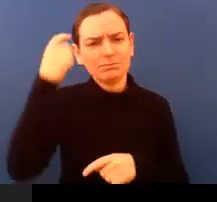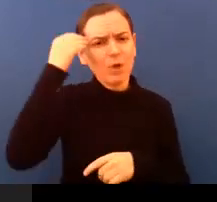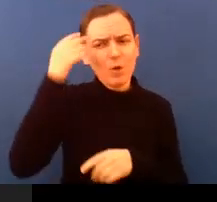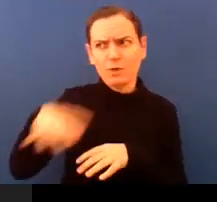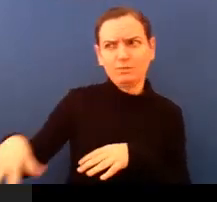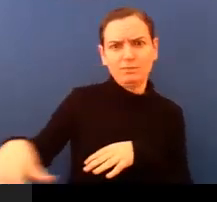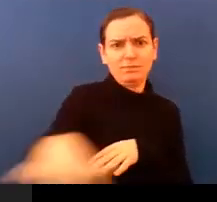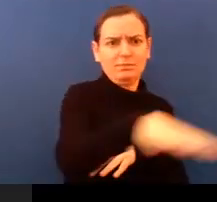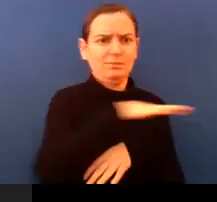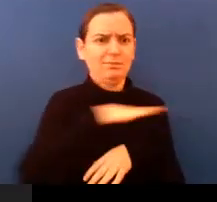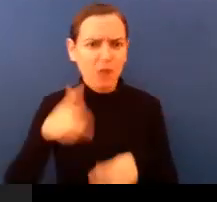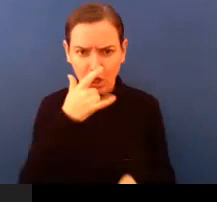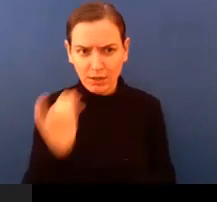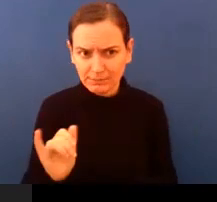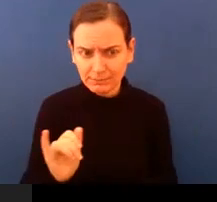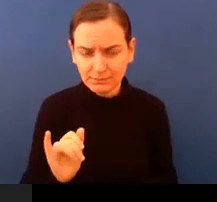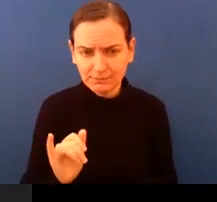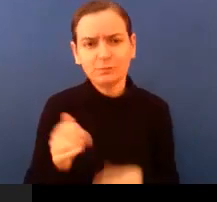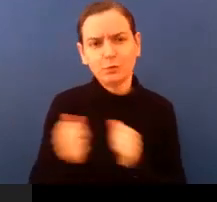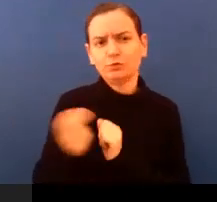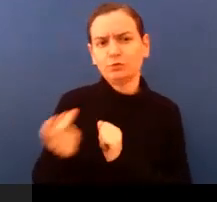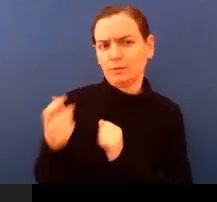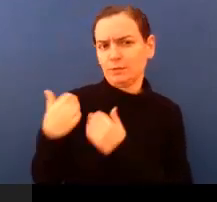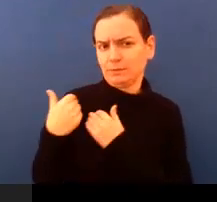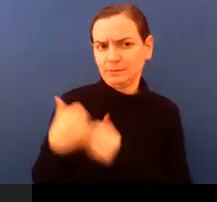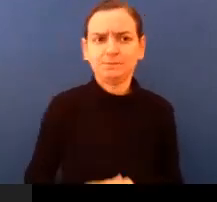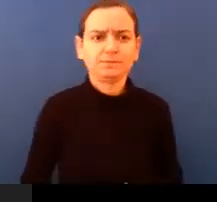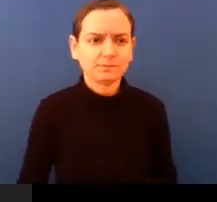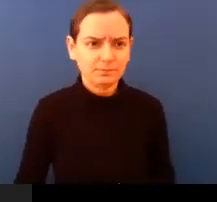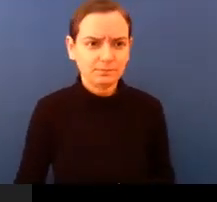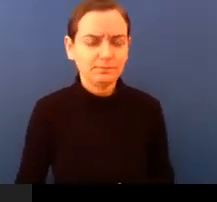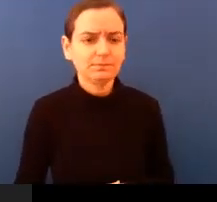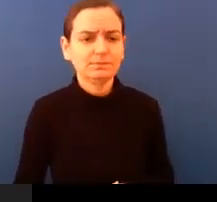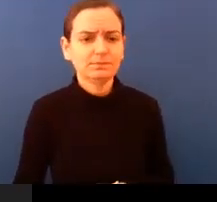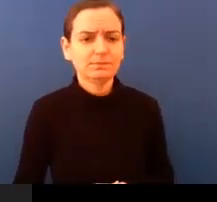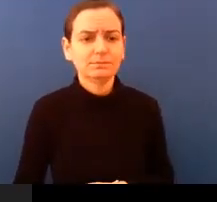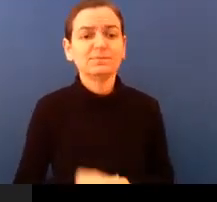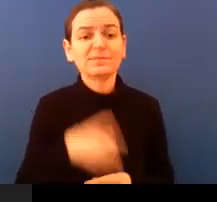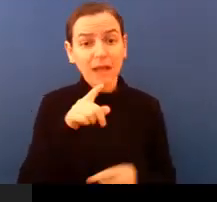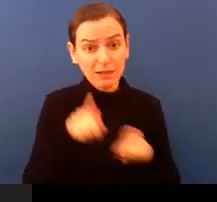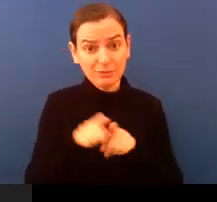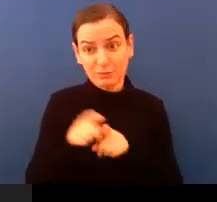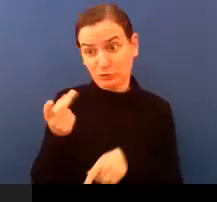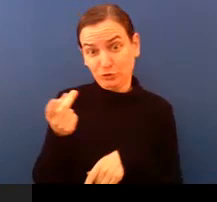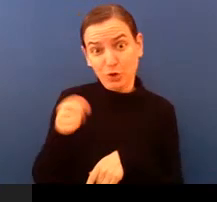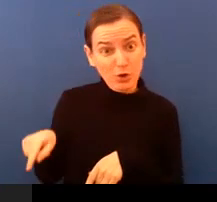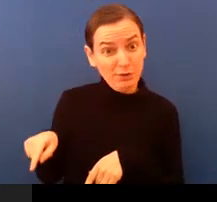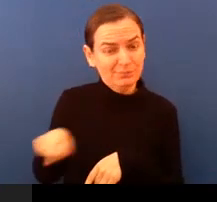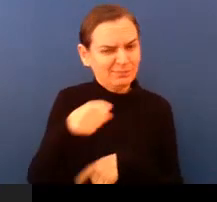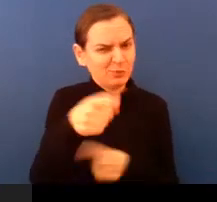Additional responsibilities include you care for the dog on a daily basis, including feeding,